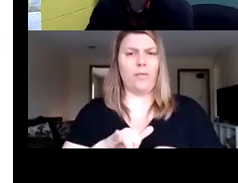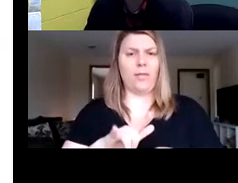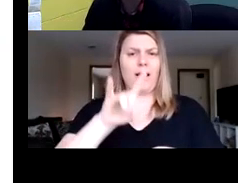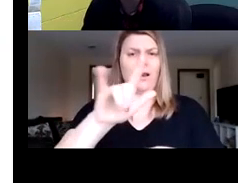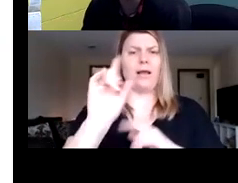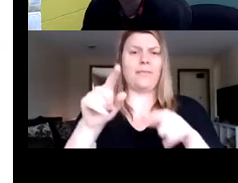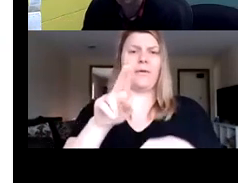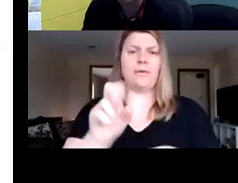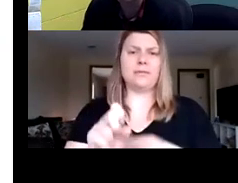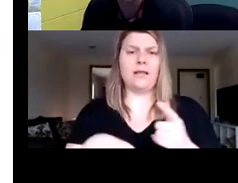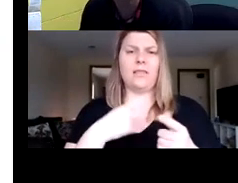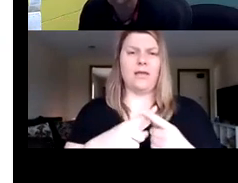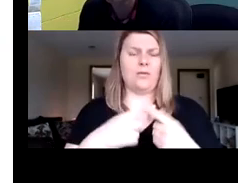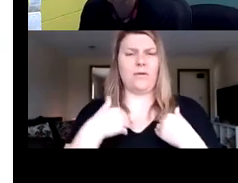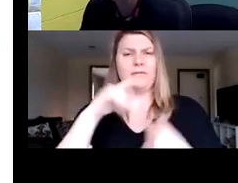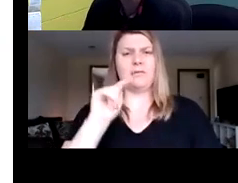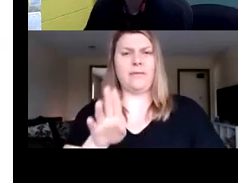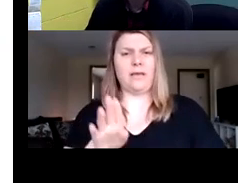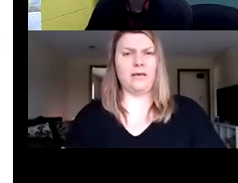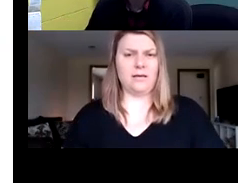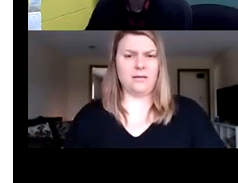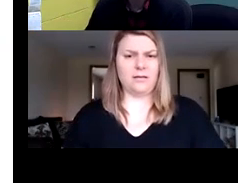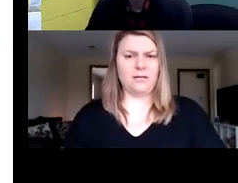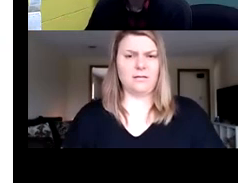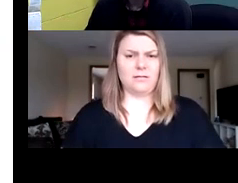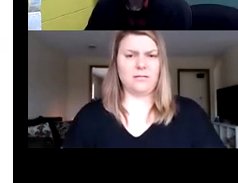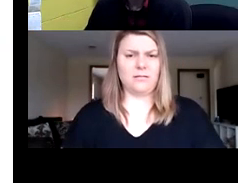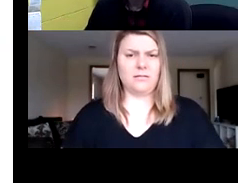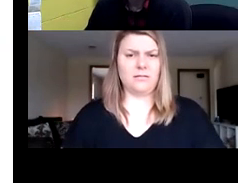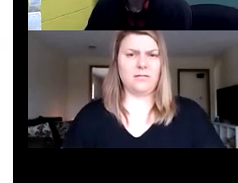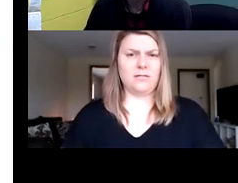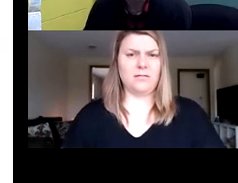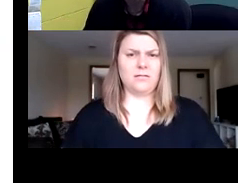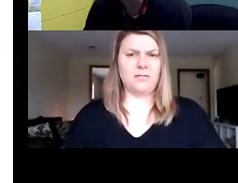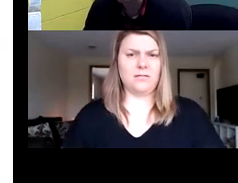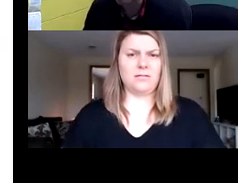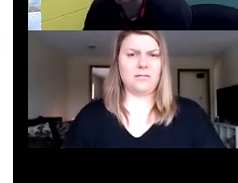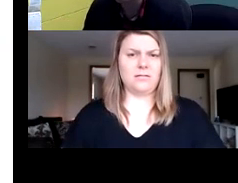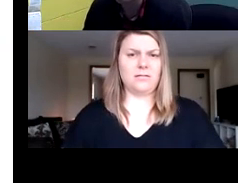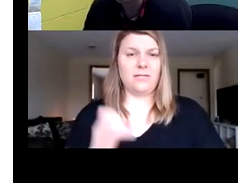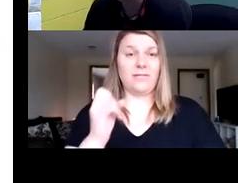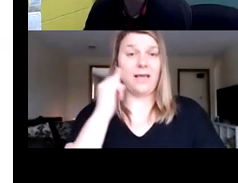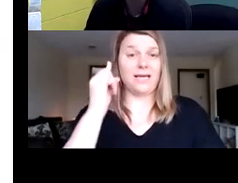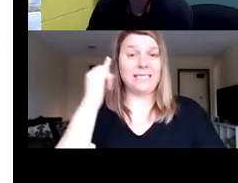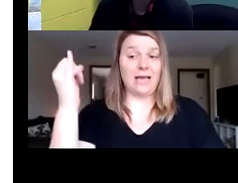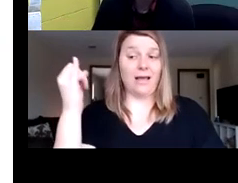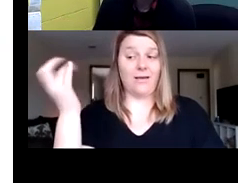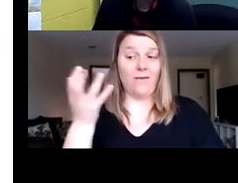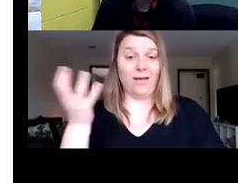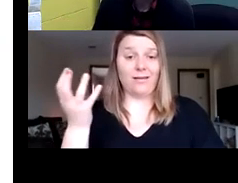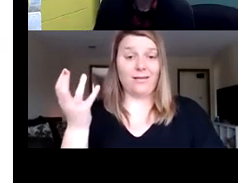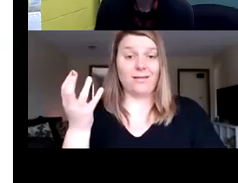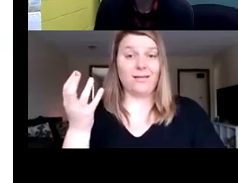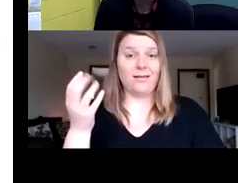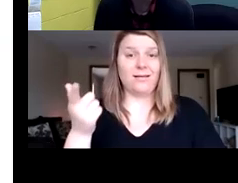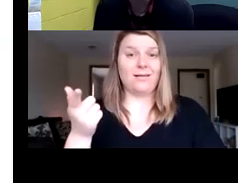US and all of a sudden we had tuberculosis? And so the idea that like